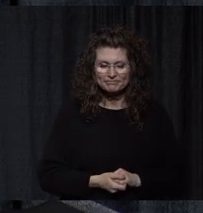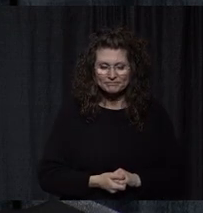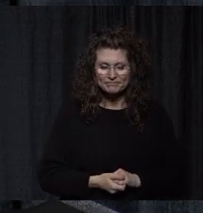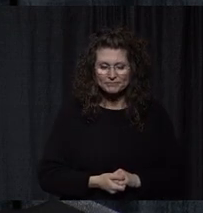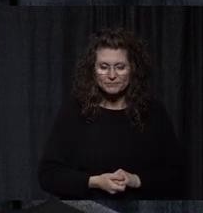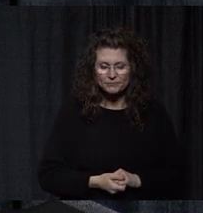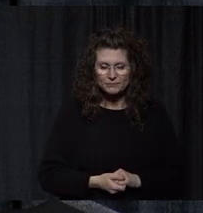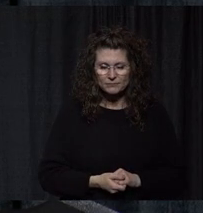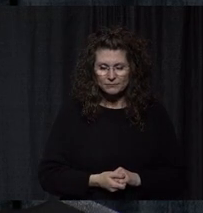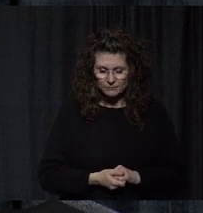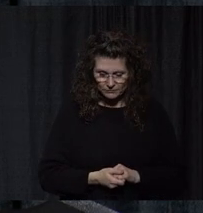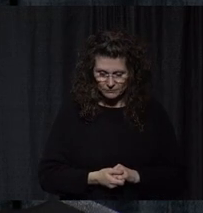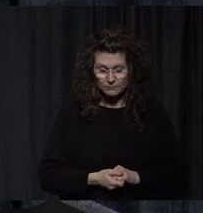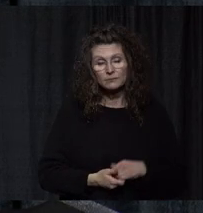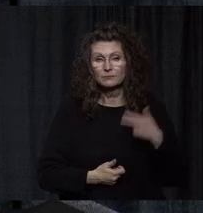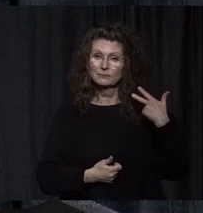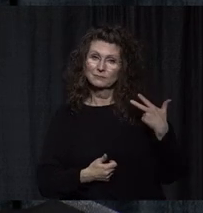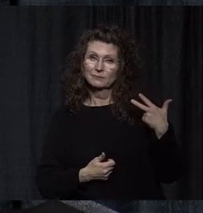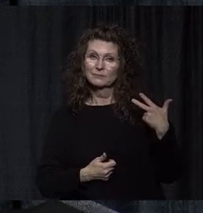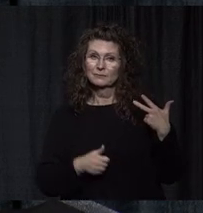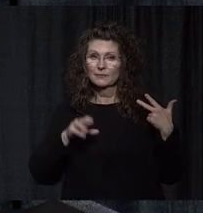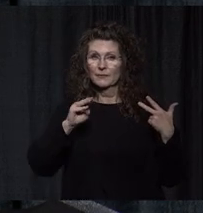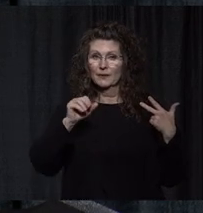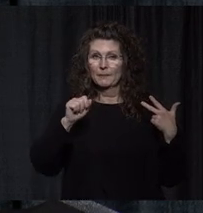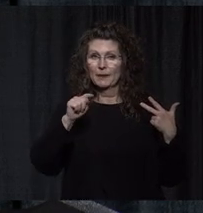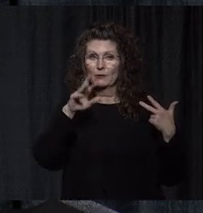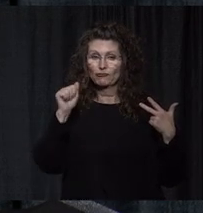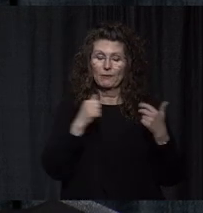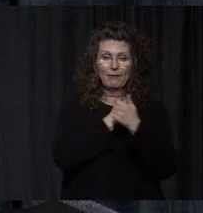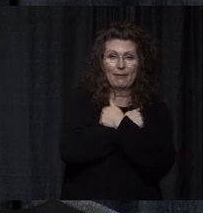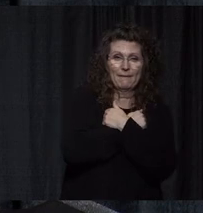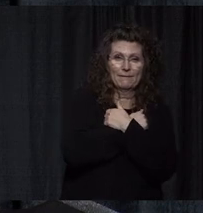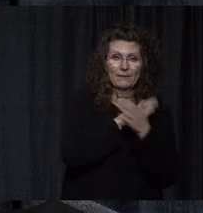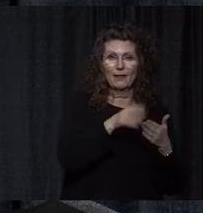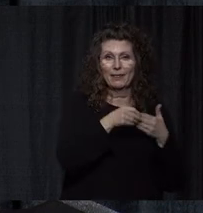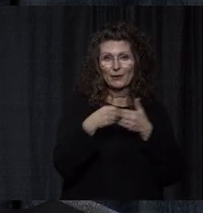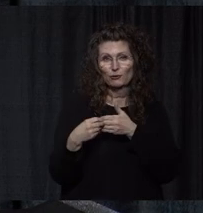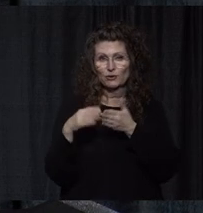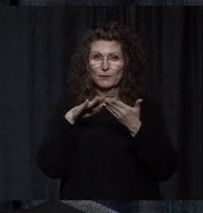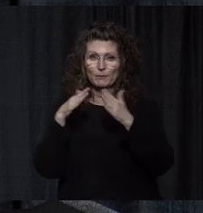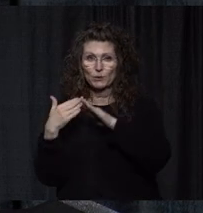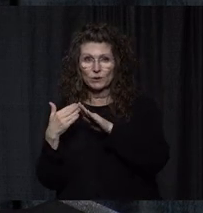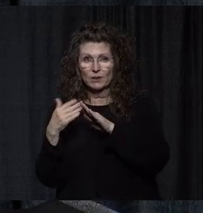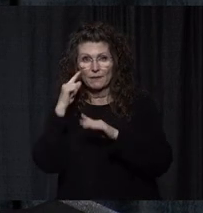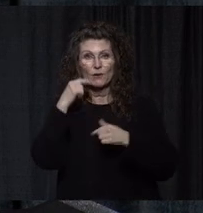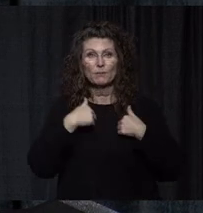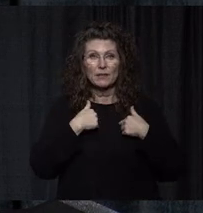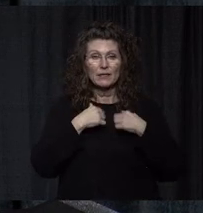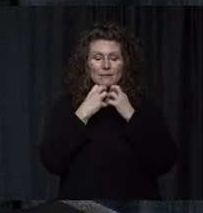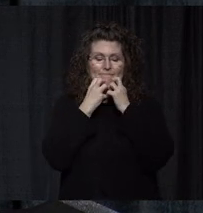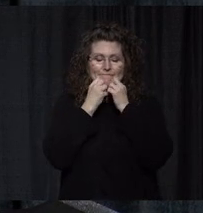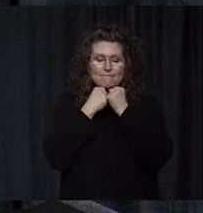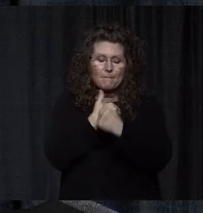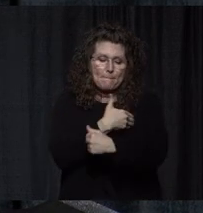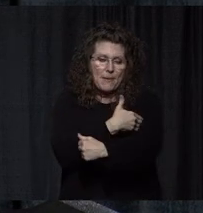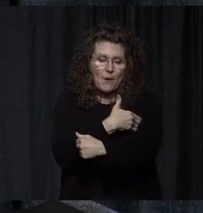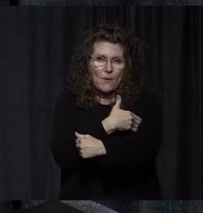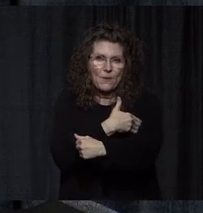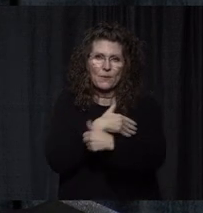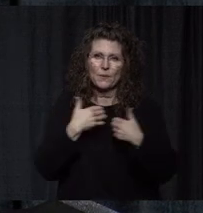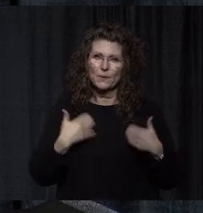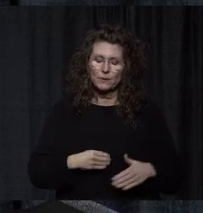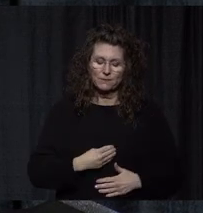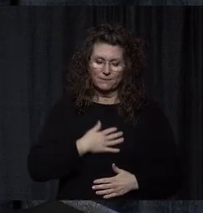that's why those three words in my mantra, love, leadership, community, hold so much power for me as I continue to navigate